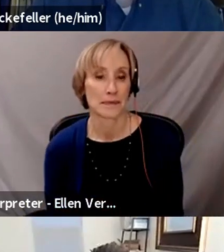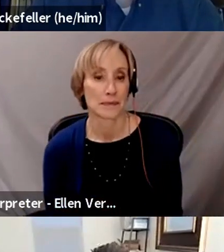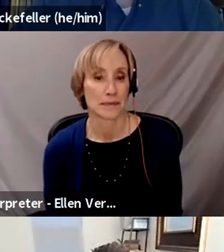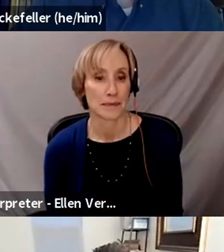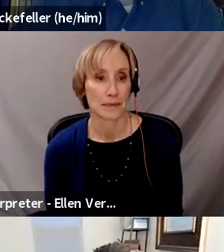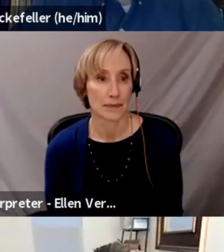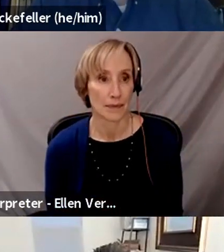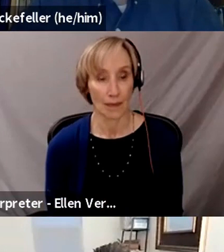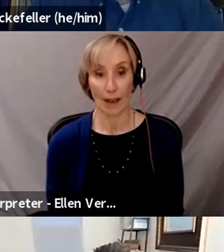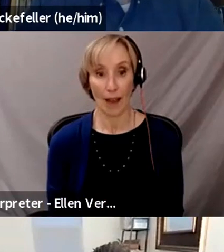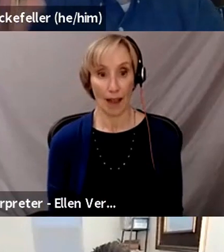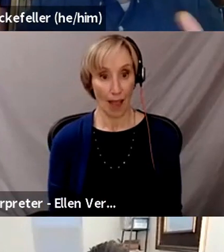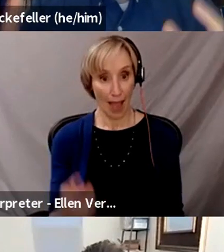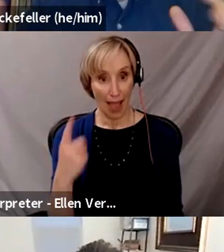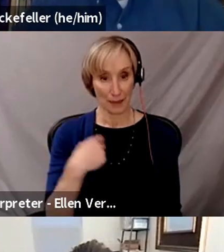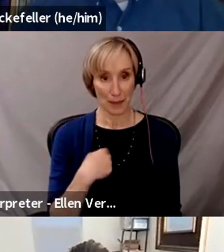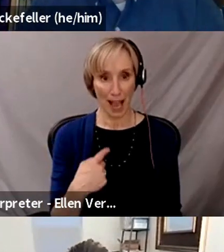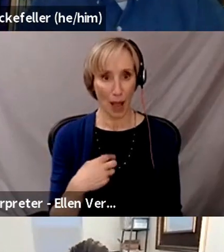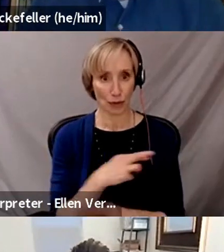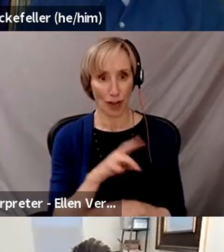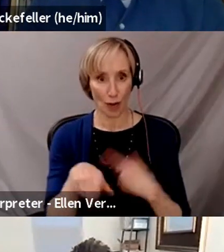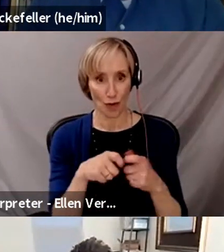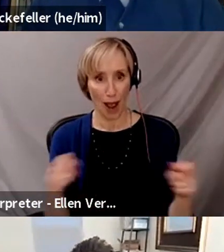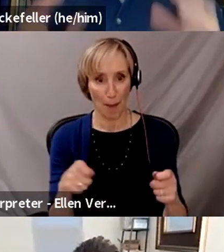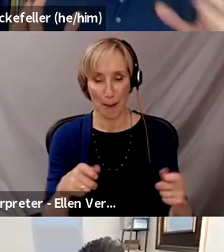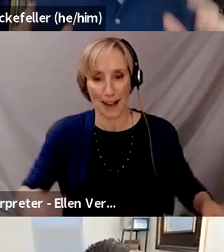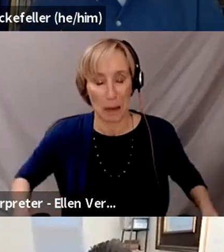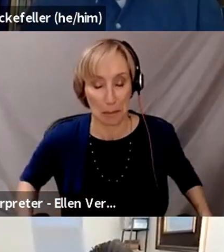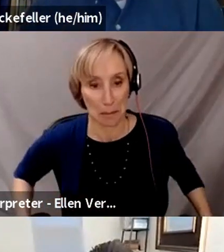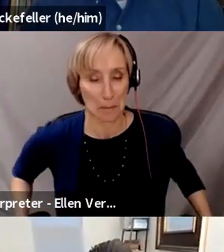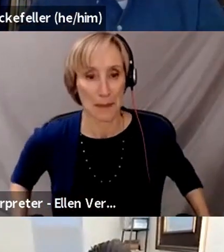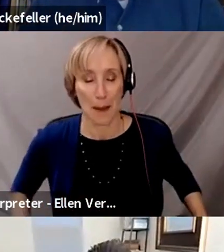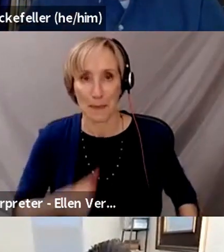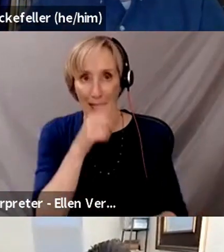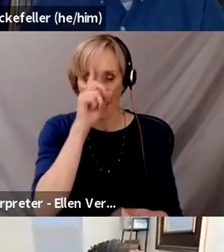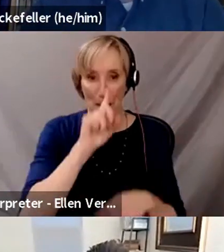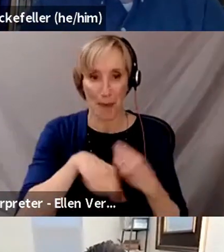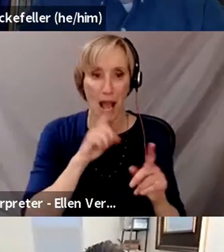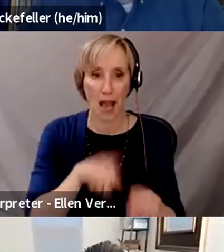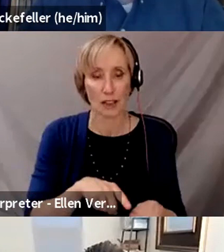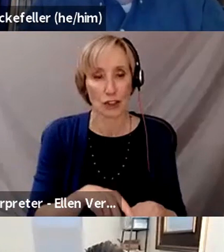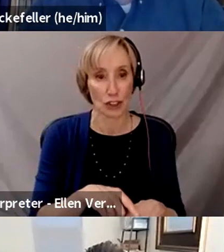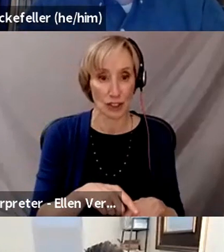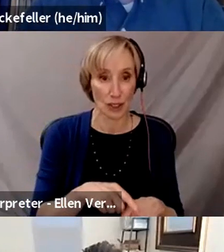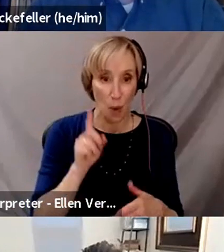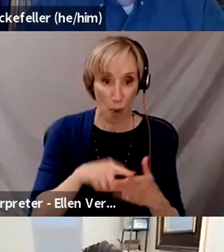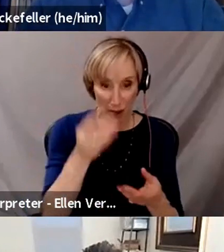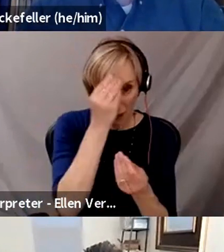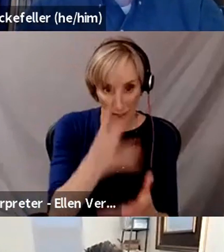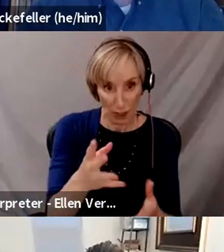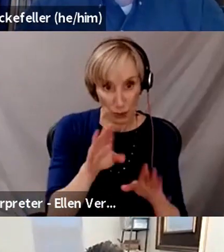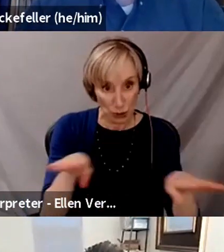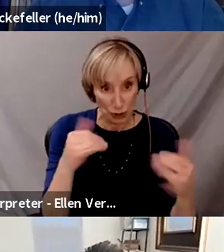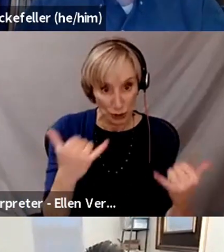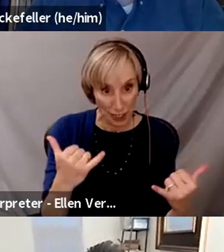Oh gosh, I was sort of preparing to wrap us up, so I wasn't really thinking about an answer to the question. But I did just want to point out that I just found